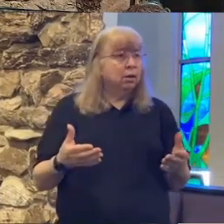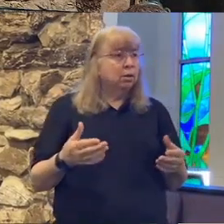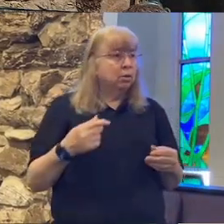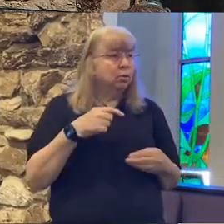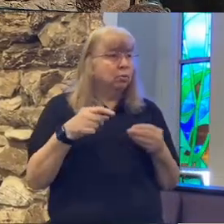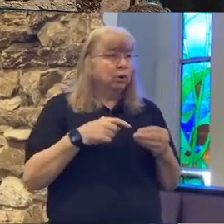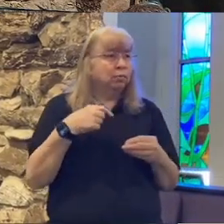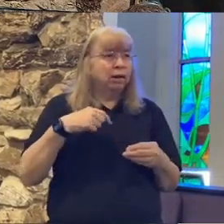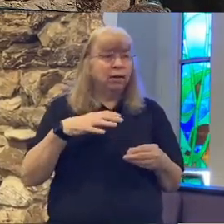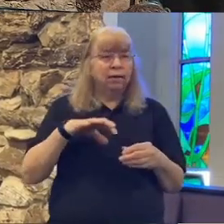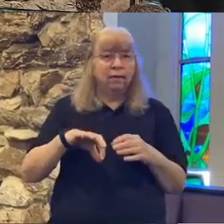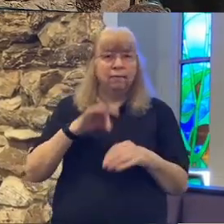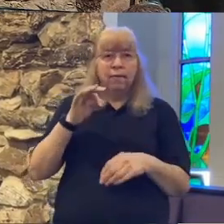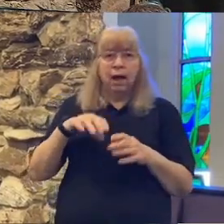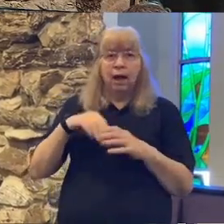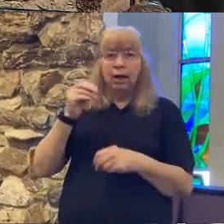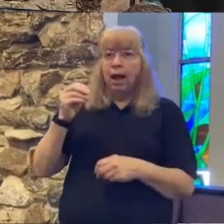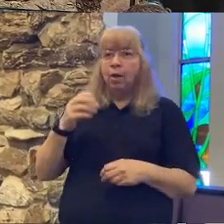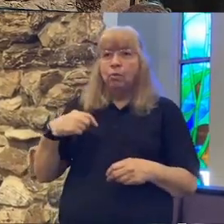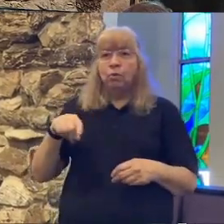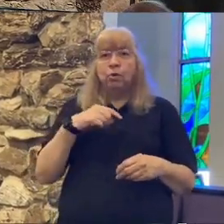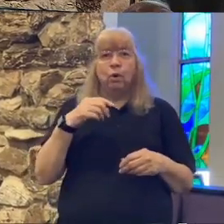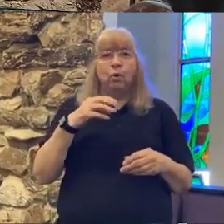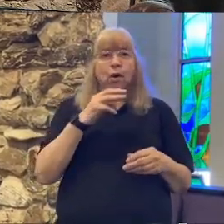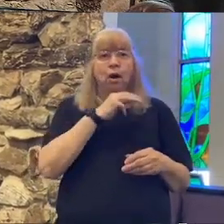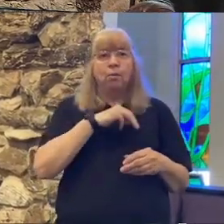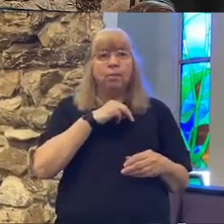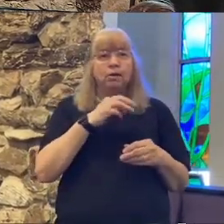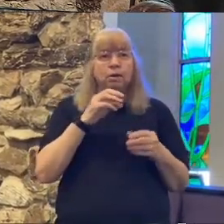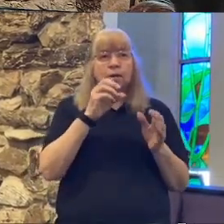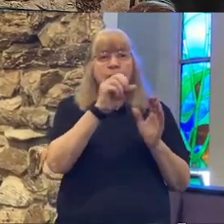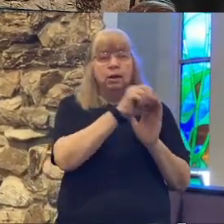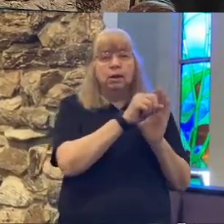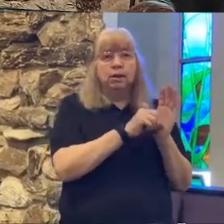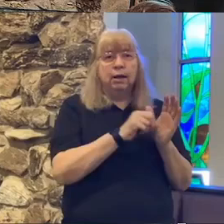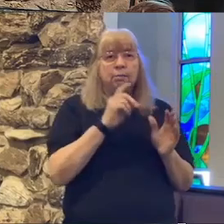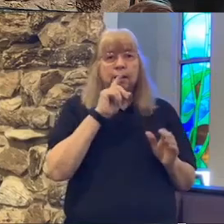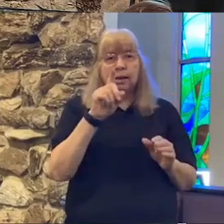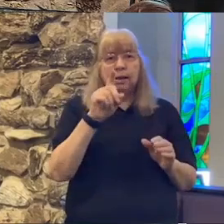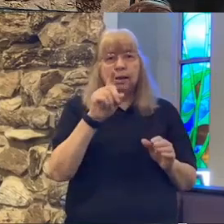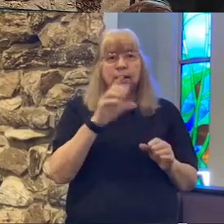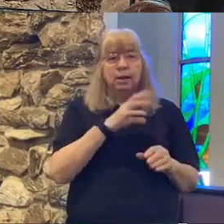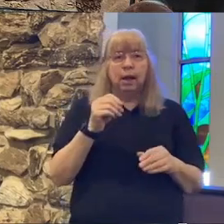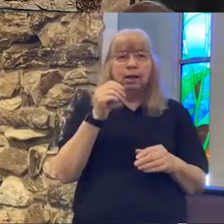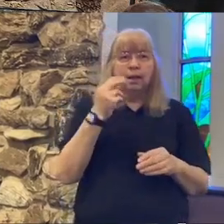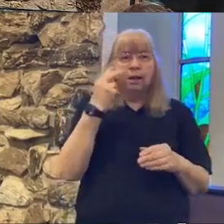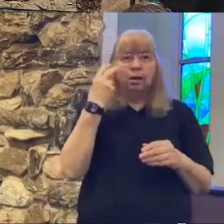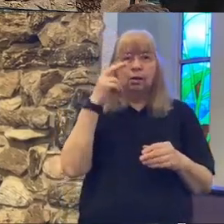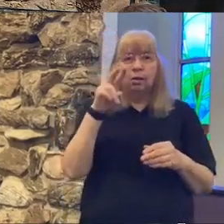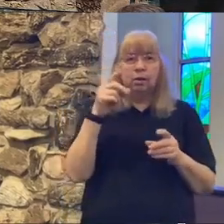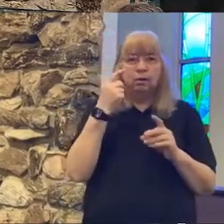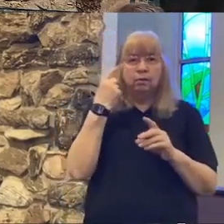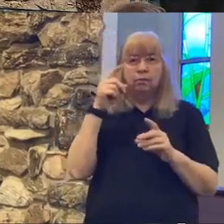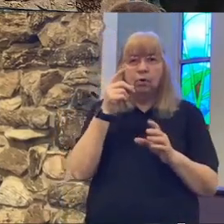is. And then we're going to start exploring and looking for what our vision is.